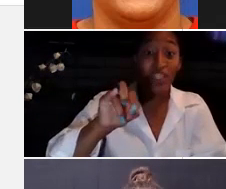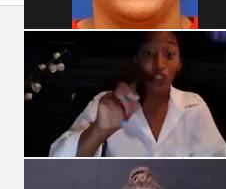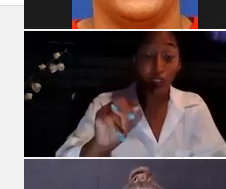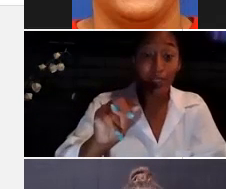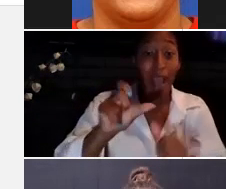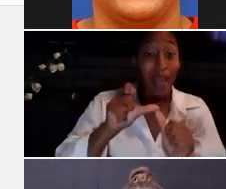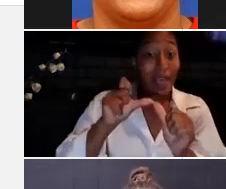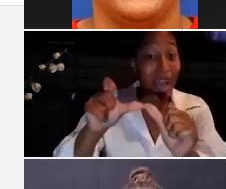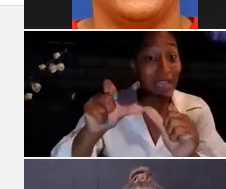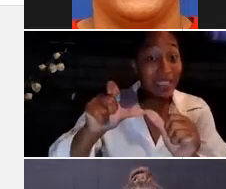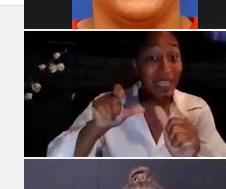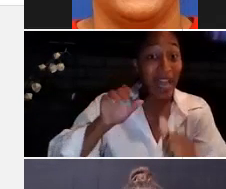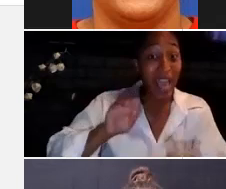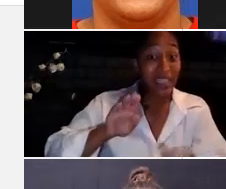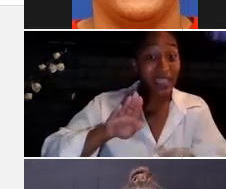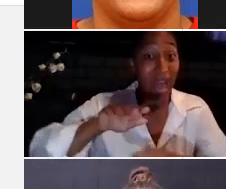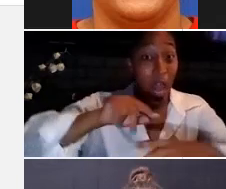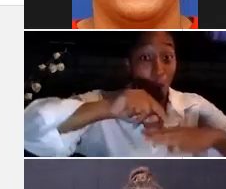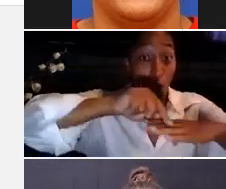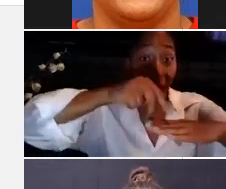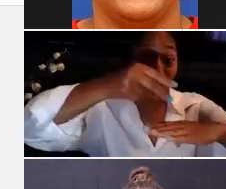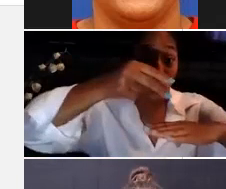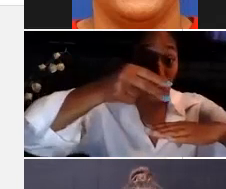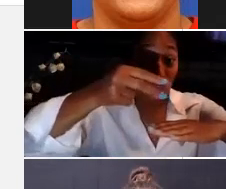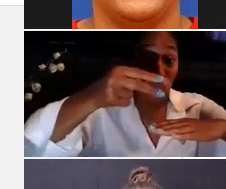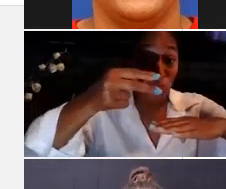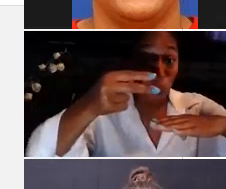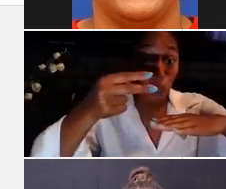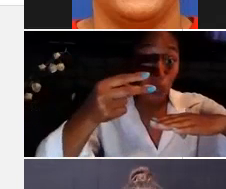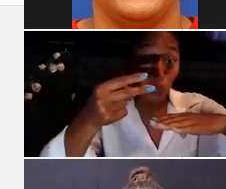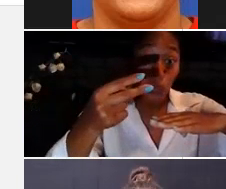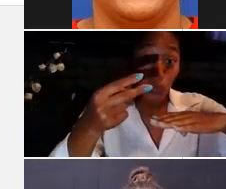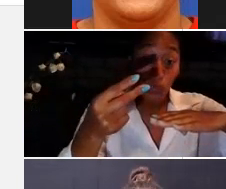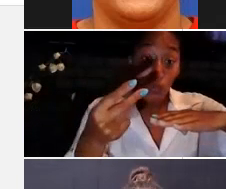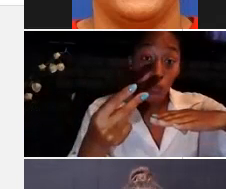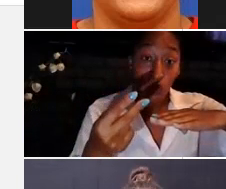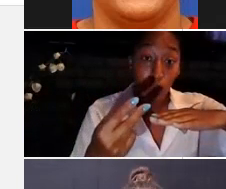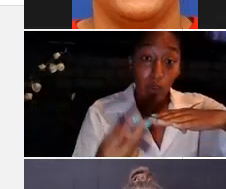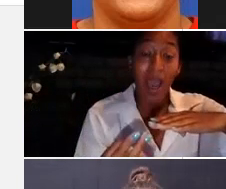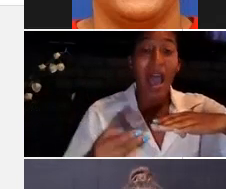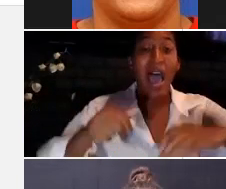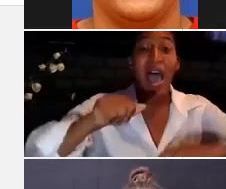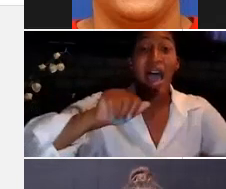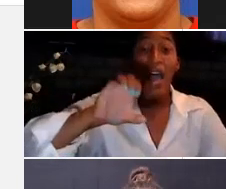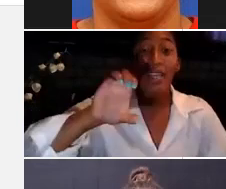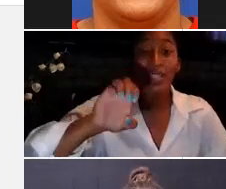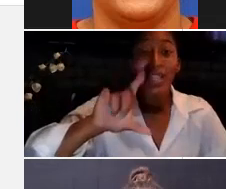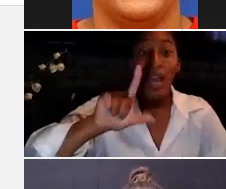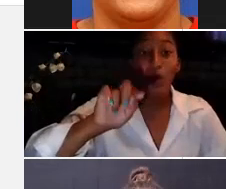due to gravity, when an object is falling on planet Earth, as 9.8 meters per second